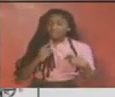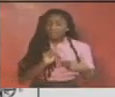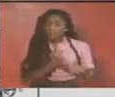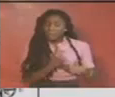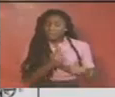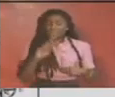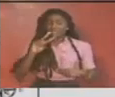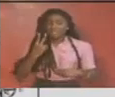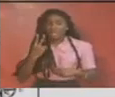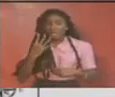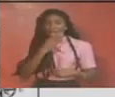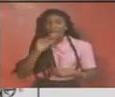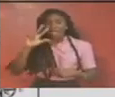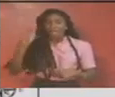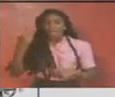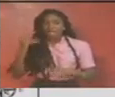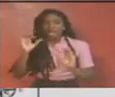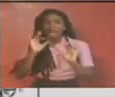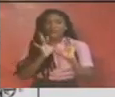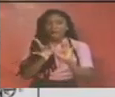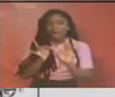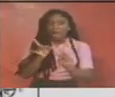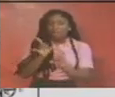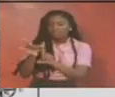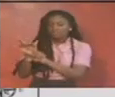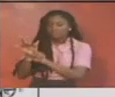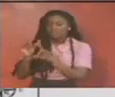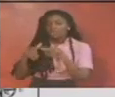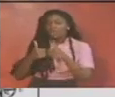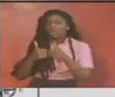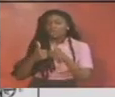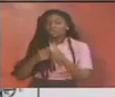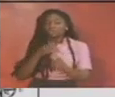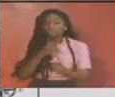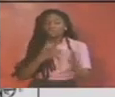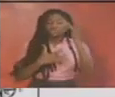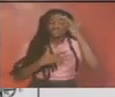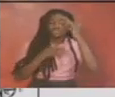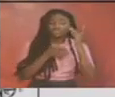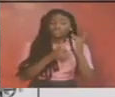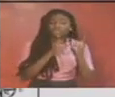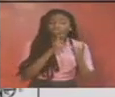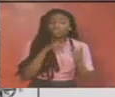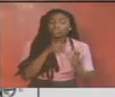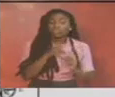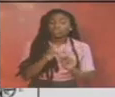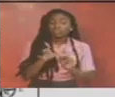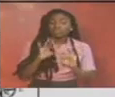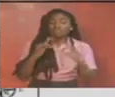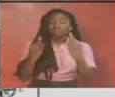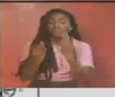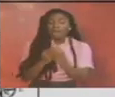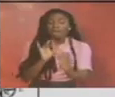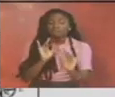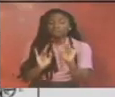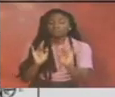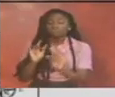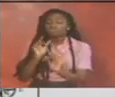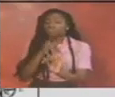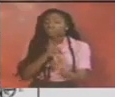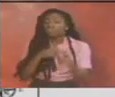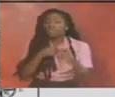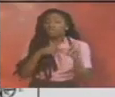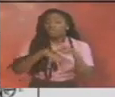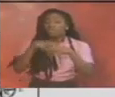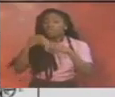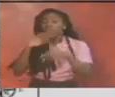tertiary contacts by way of tracing. We continue to be very vigilant from the healthcare worker side of it. We are swabbing